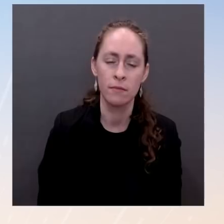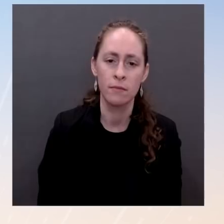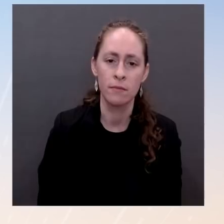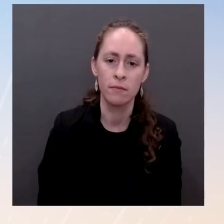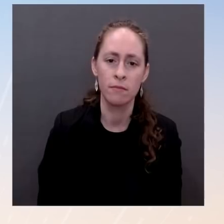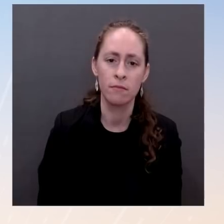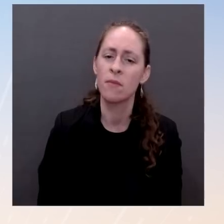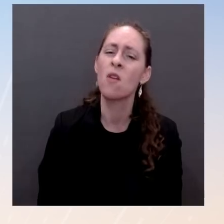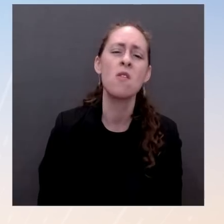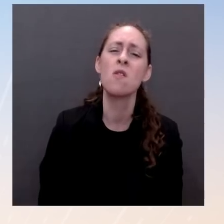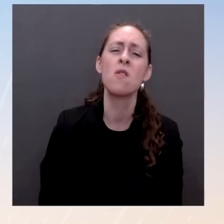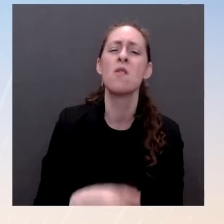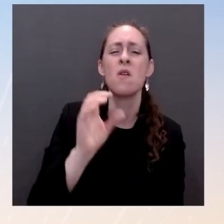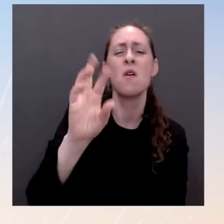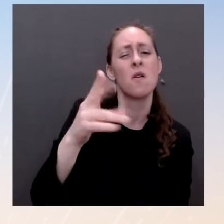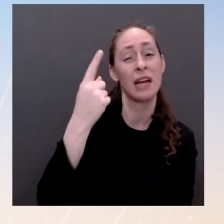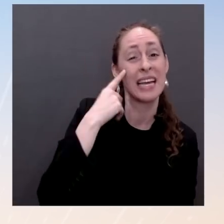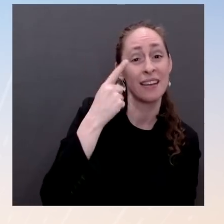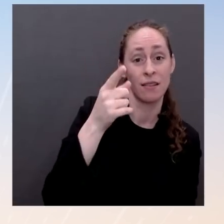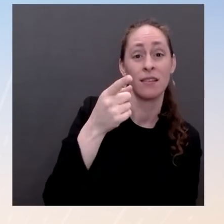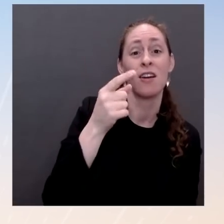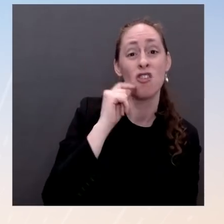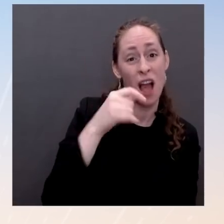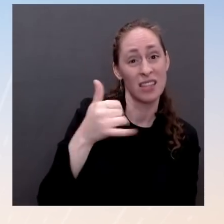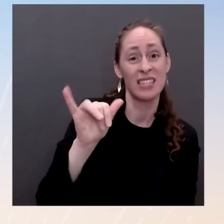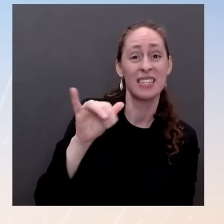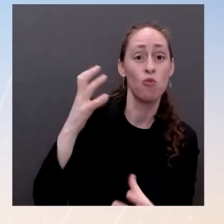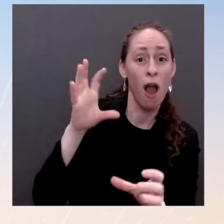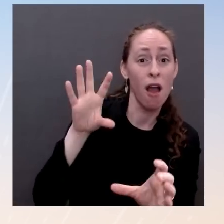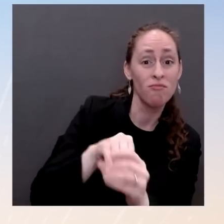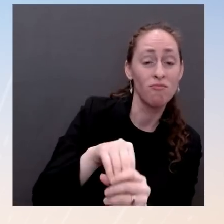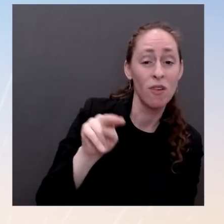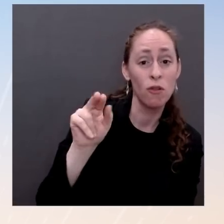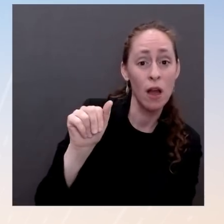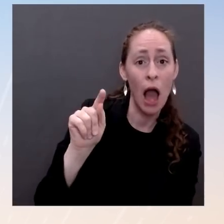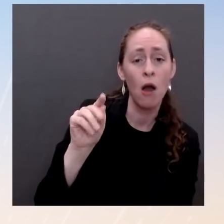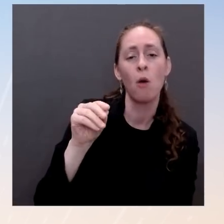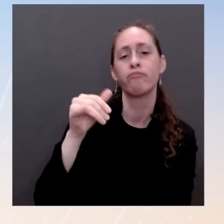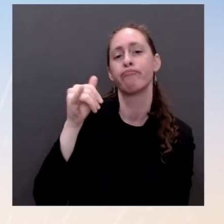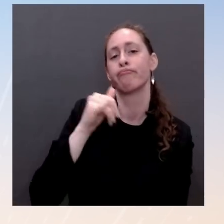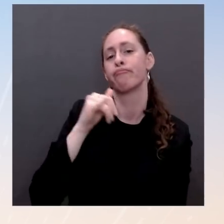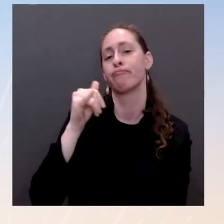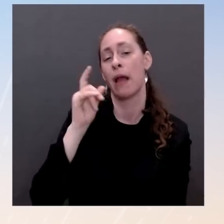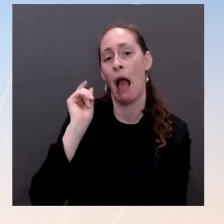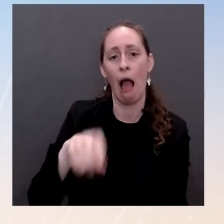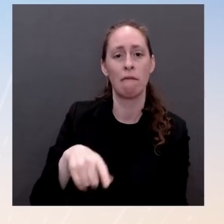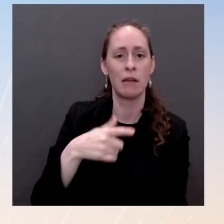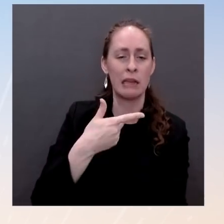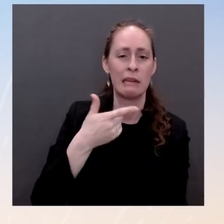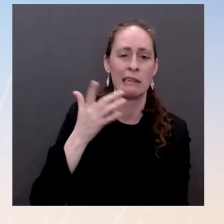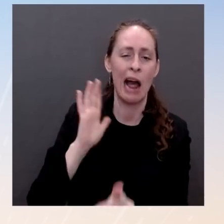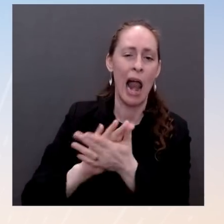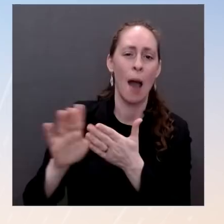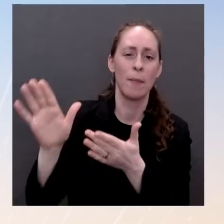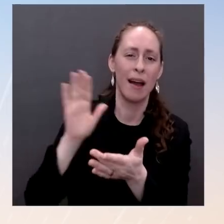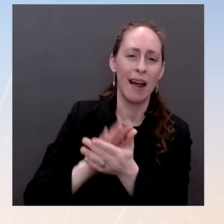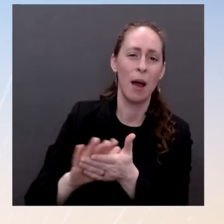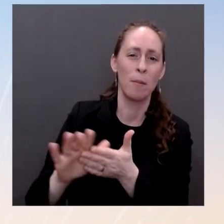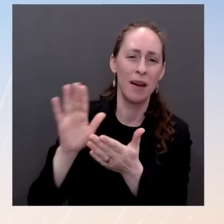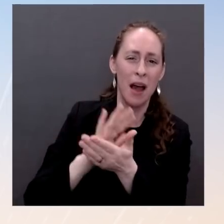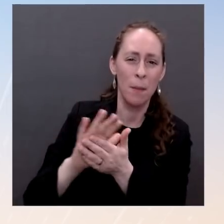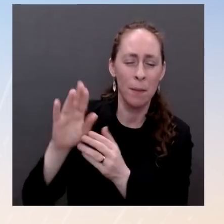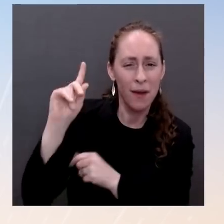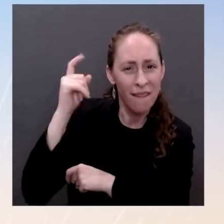there's, you know, all of this concern that if there was a member, if they did become members, it could potentially trigger Article 5. Is there